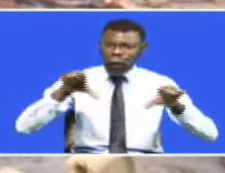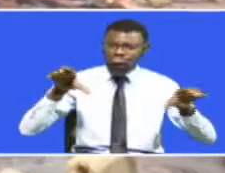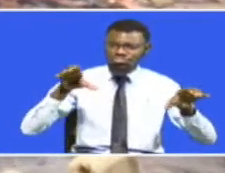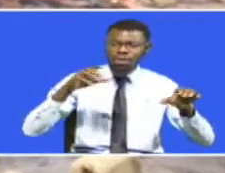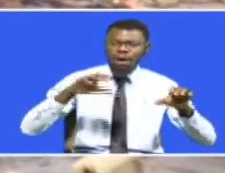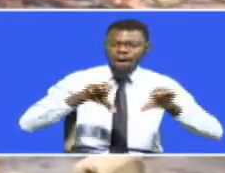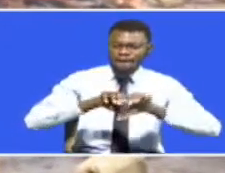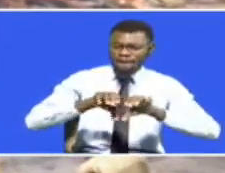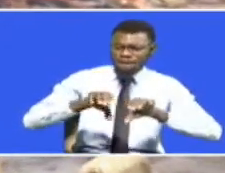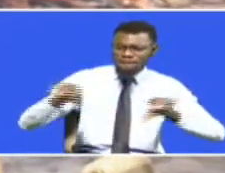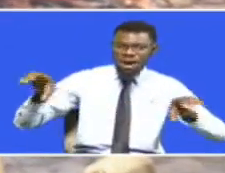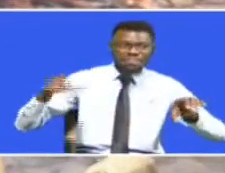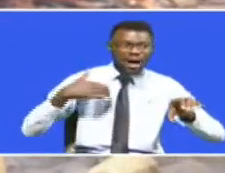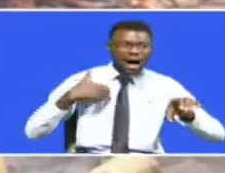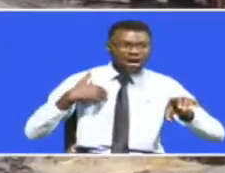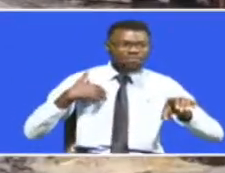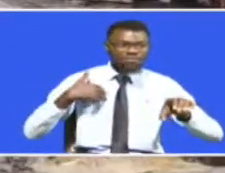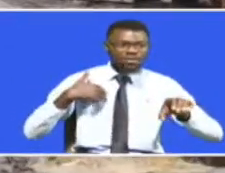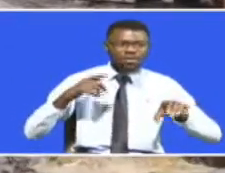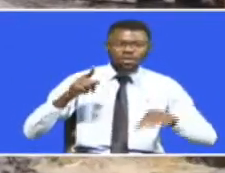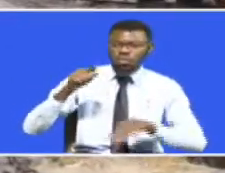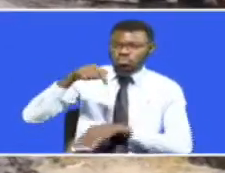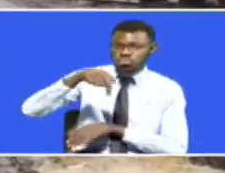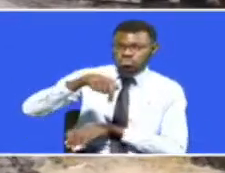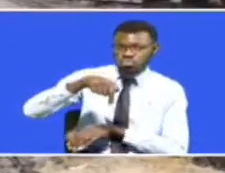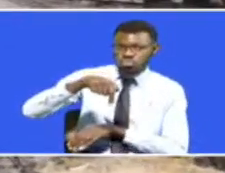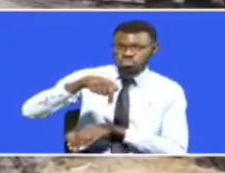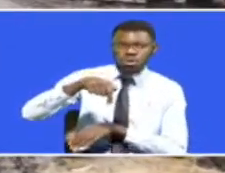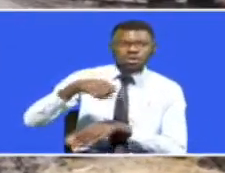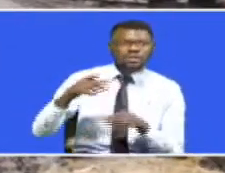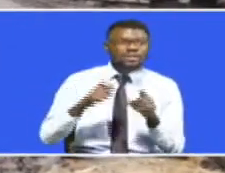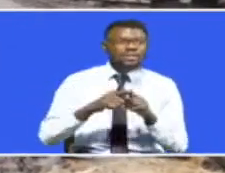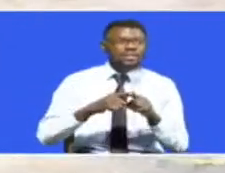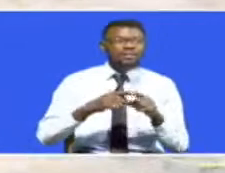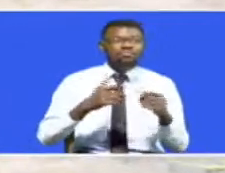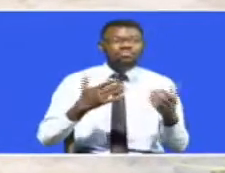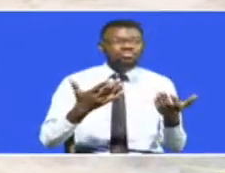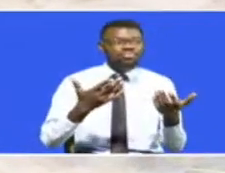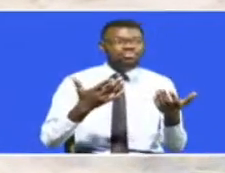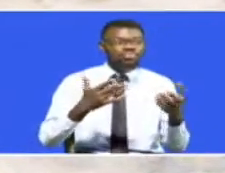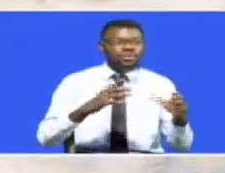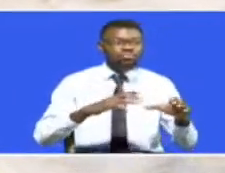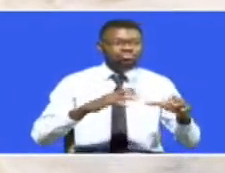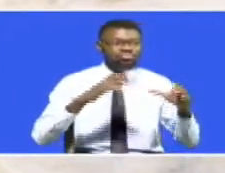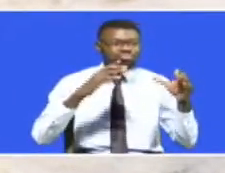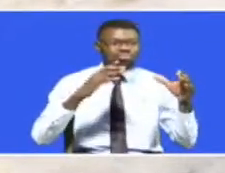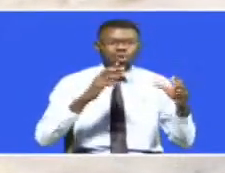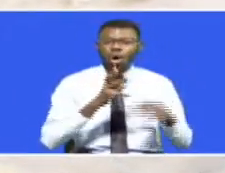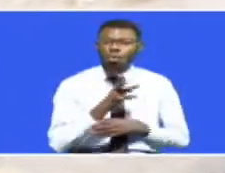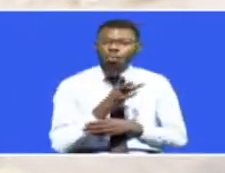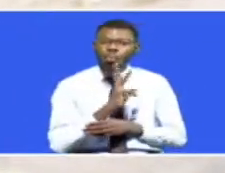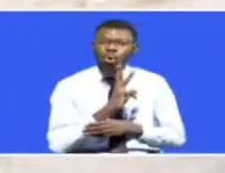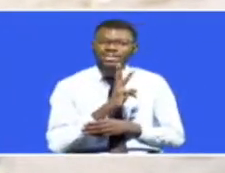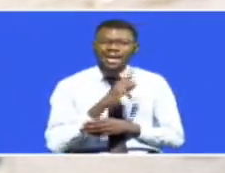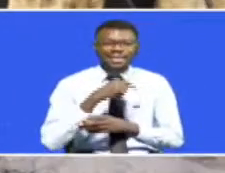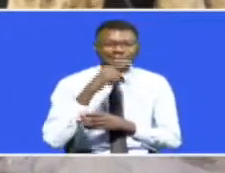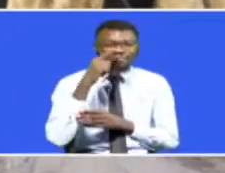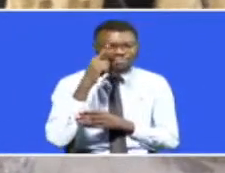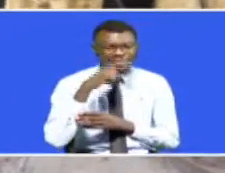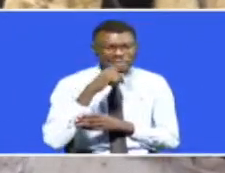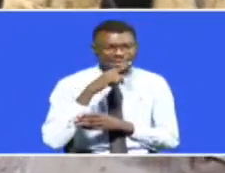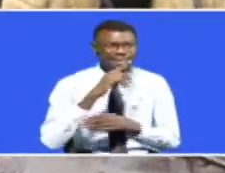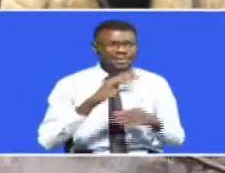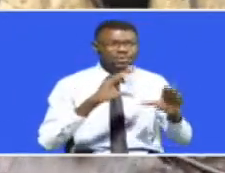Distillation process is going on. Each drum is connected to the sewage water to cool it down, and then to